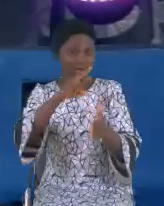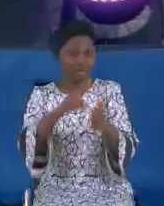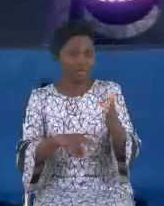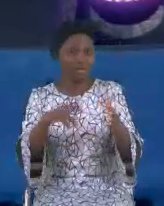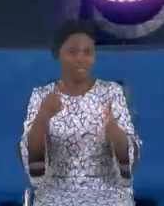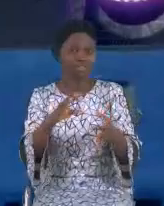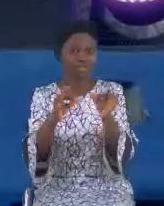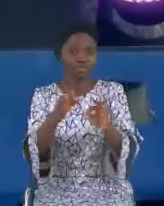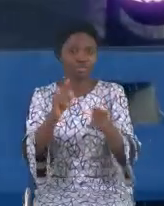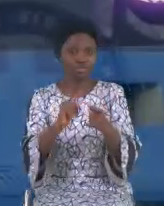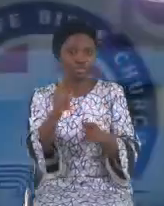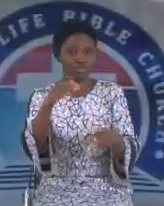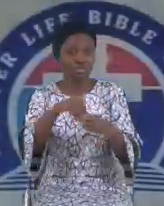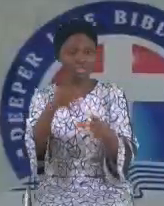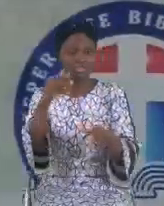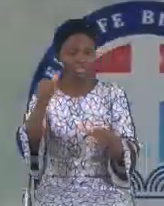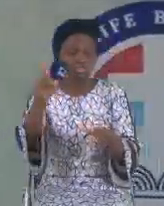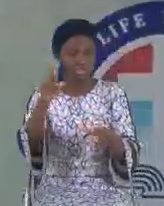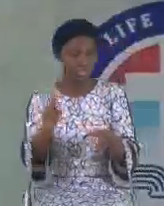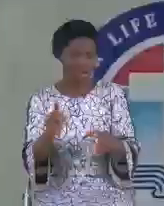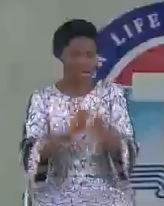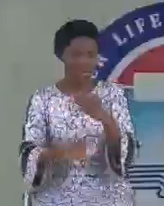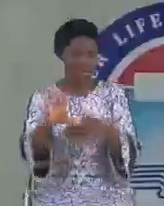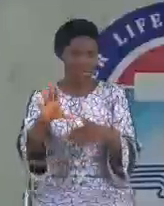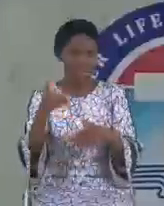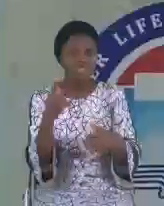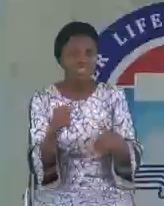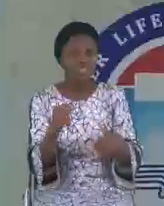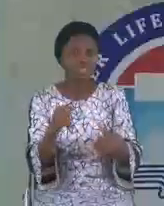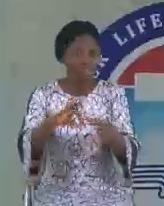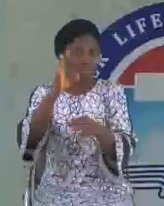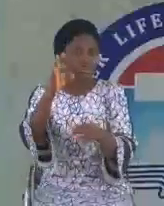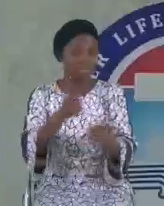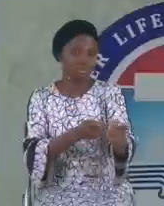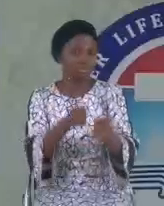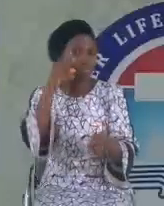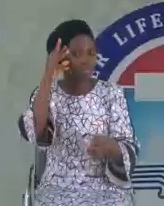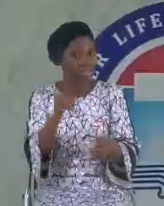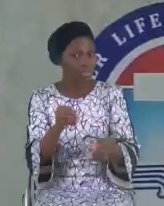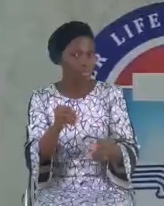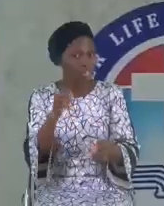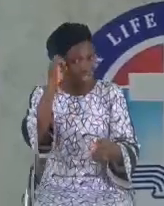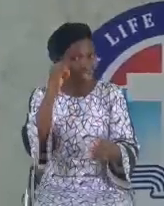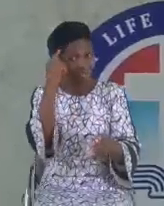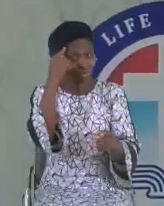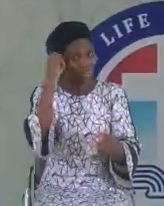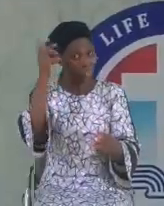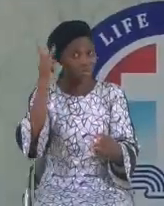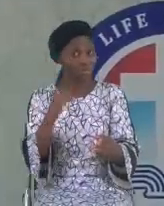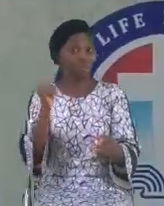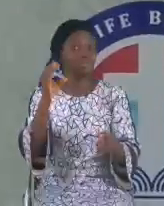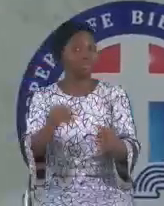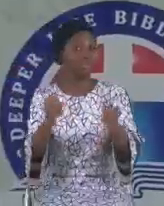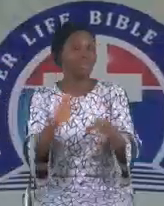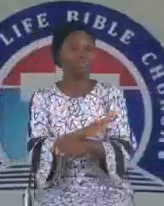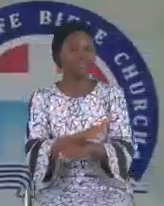chapter 5. The spirit controlled him. He thought it was so powerful. It wasn't his power. He